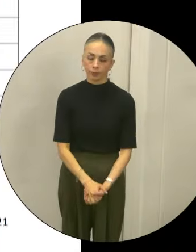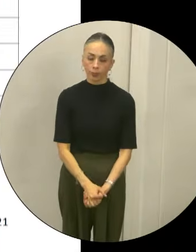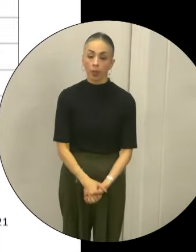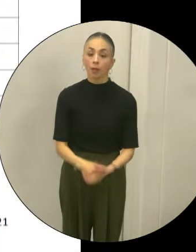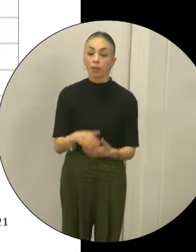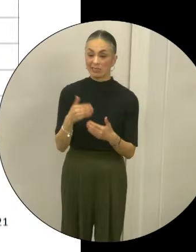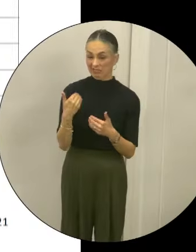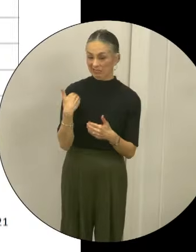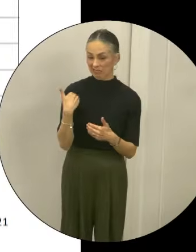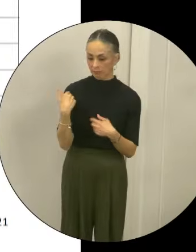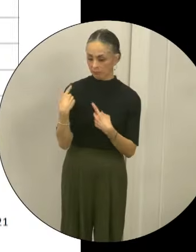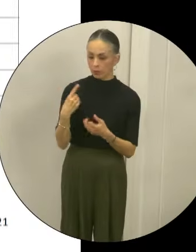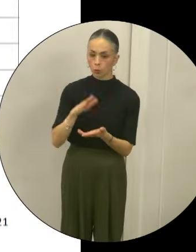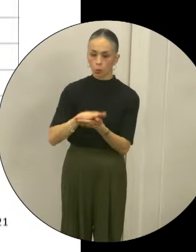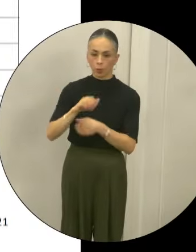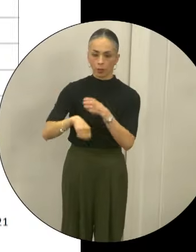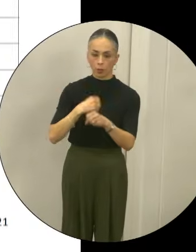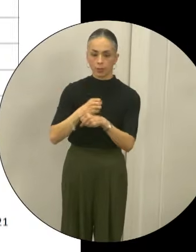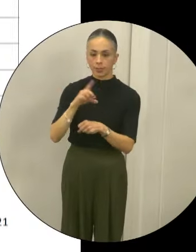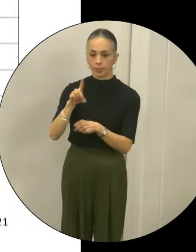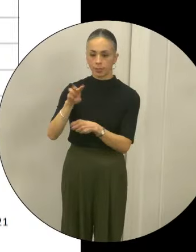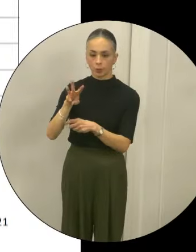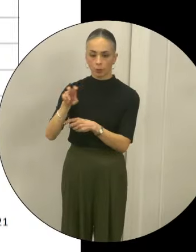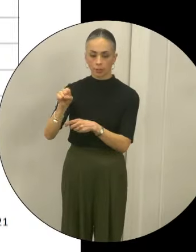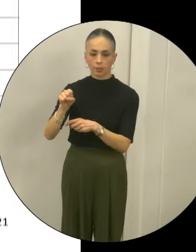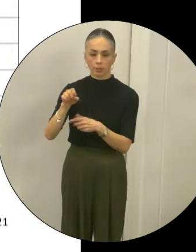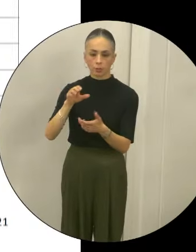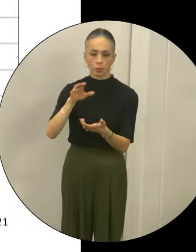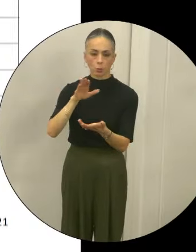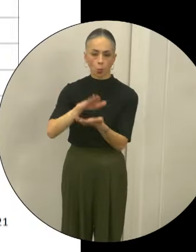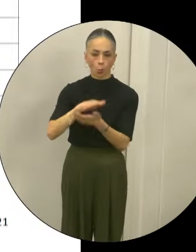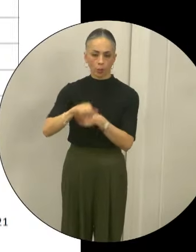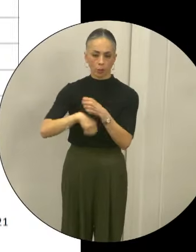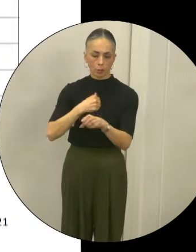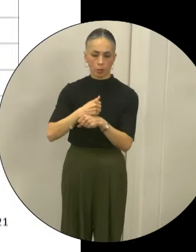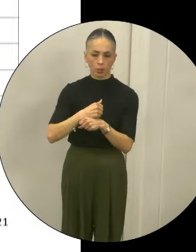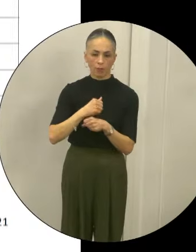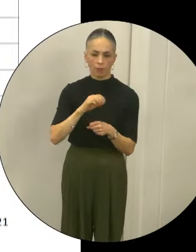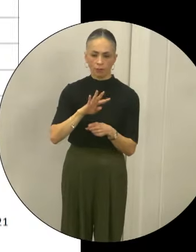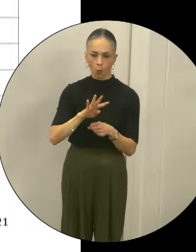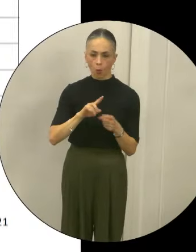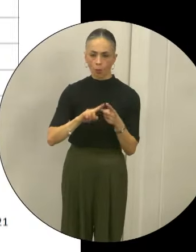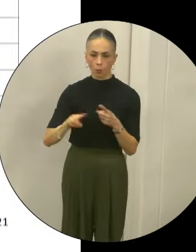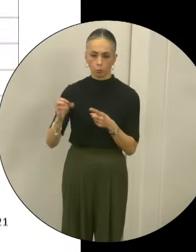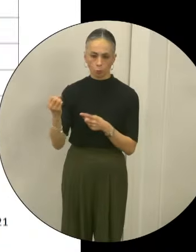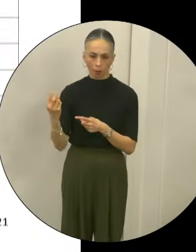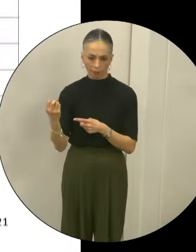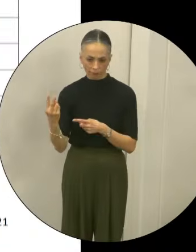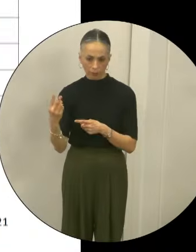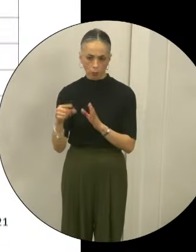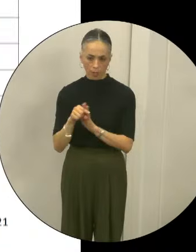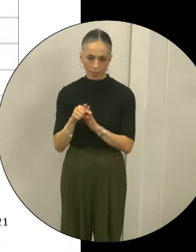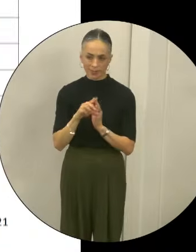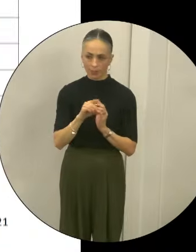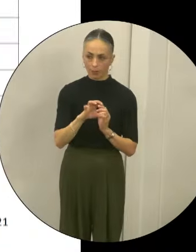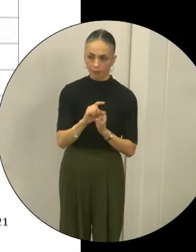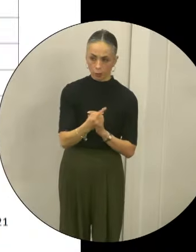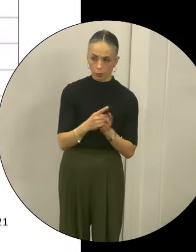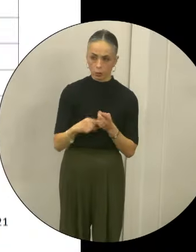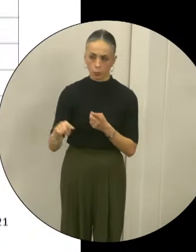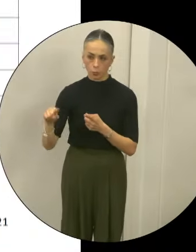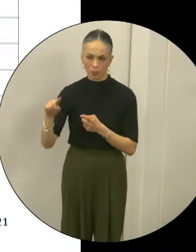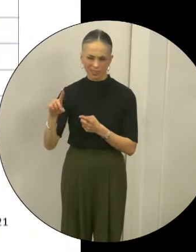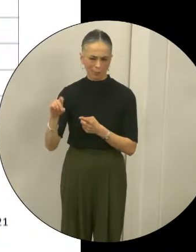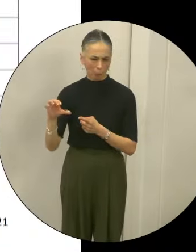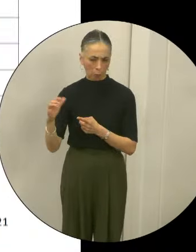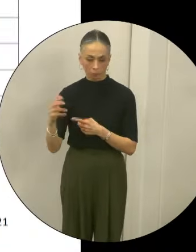This past school year, the DWS was conducted with students in grades 4 through 12 from December 1st through December 9th of 2025, and then again from